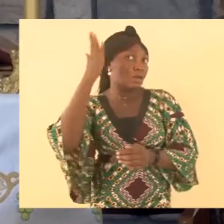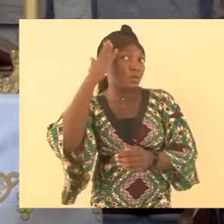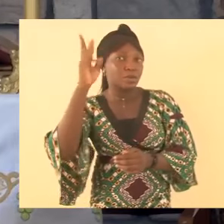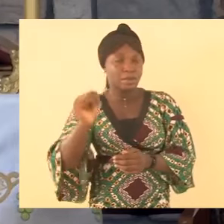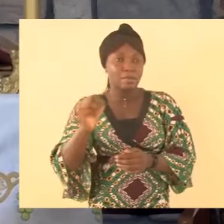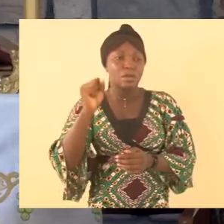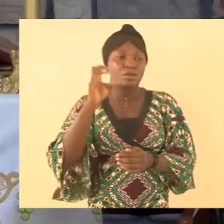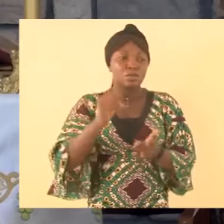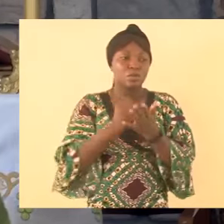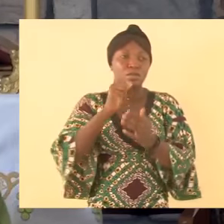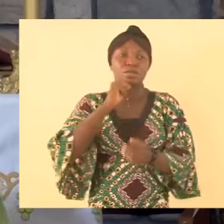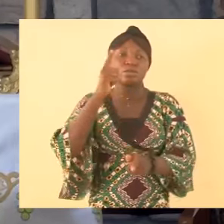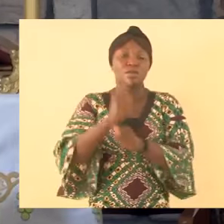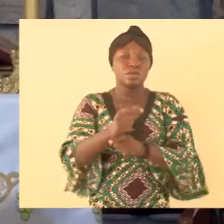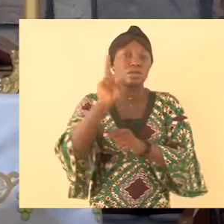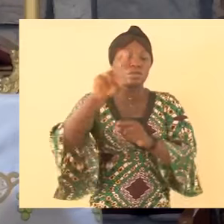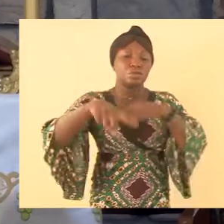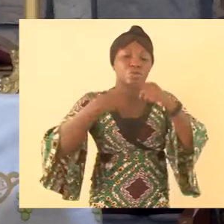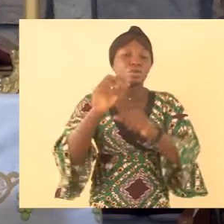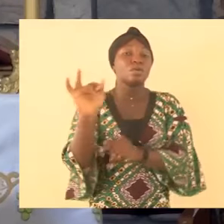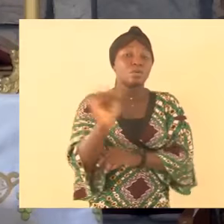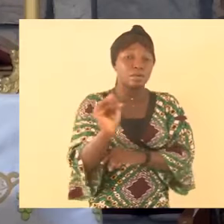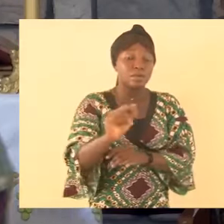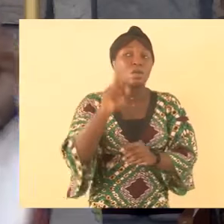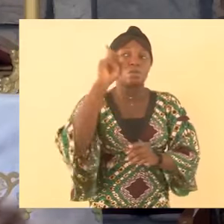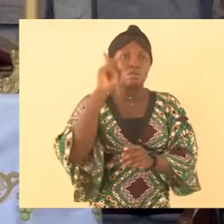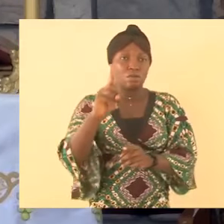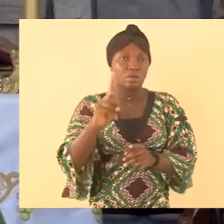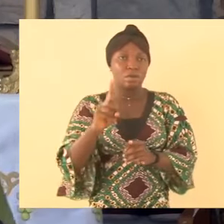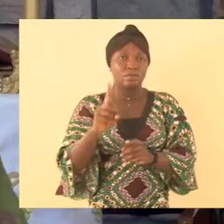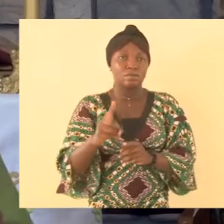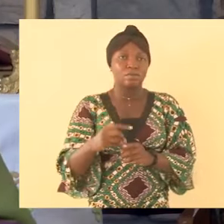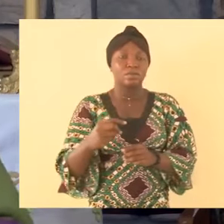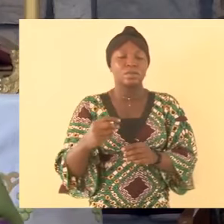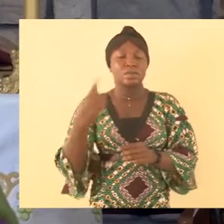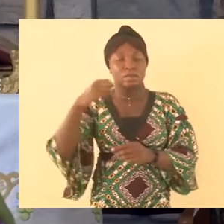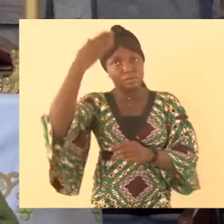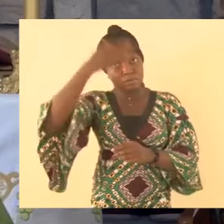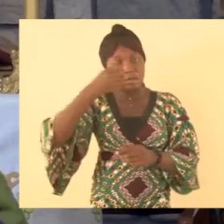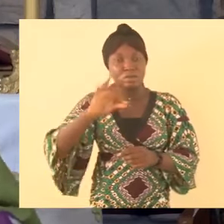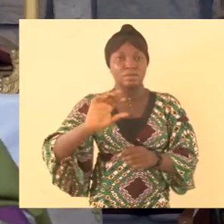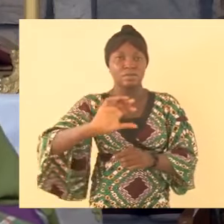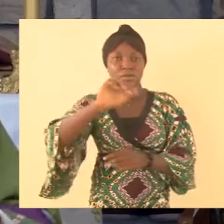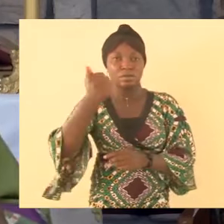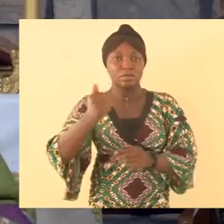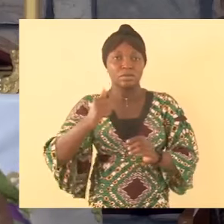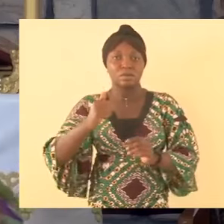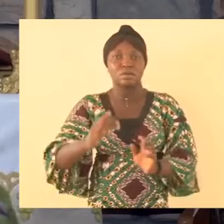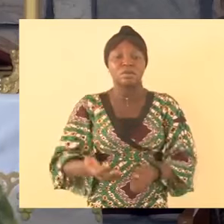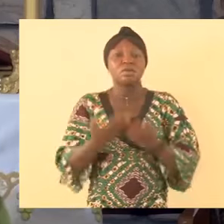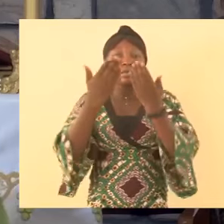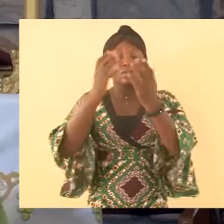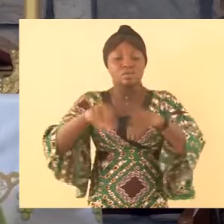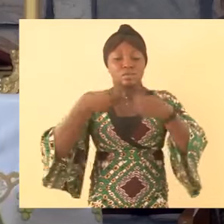So it's not just that the two go hand in hand. One demonstrates the presence of the other. Meaning,